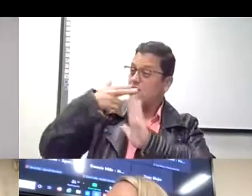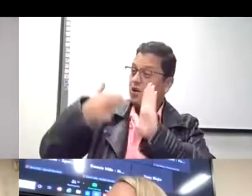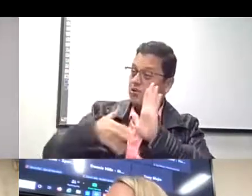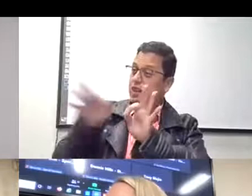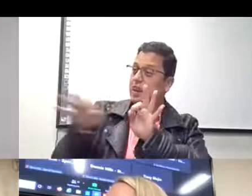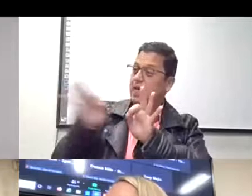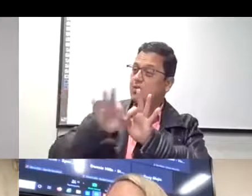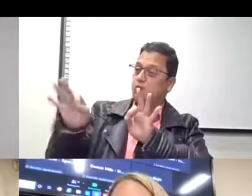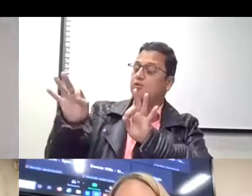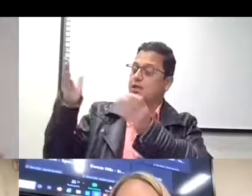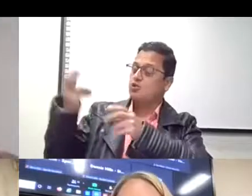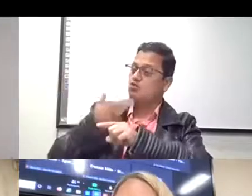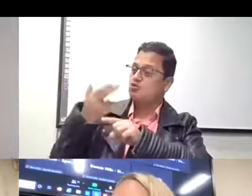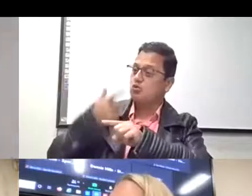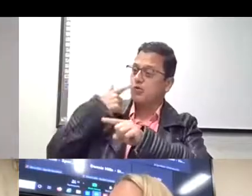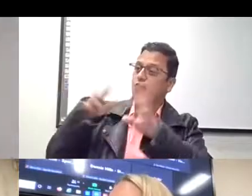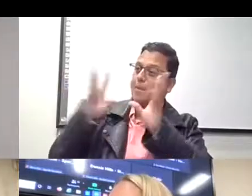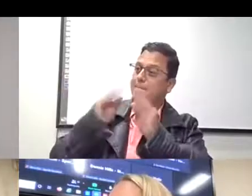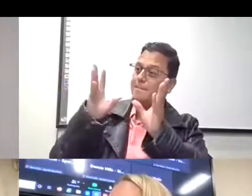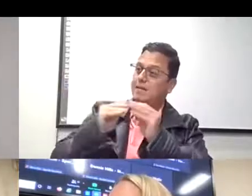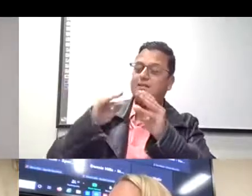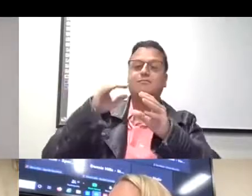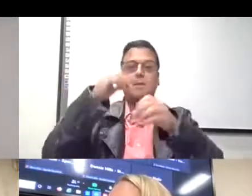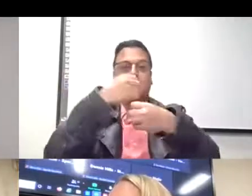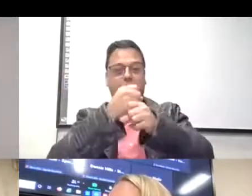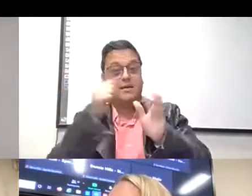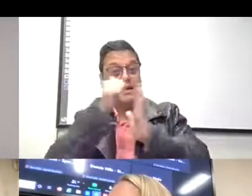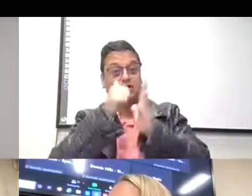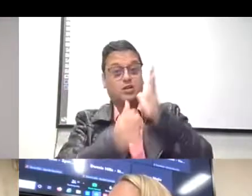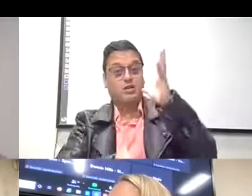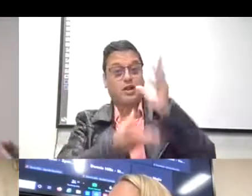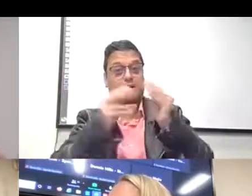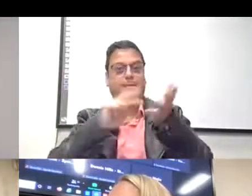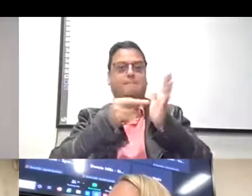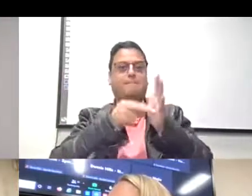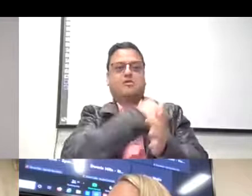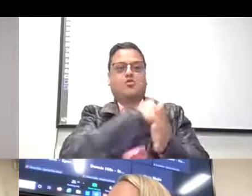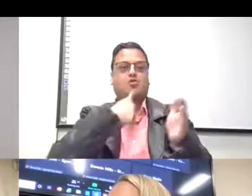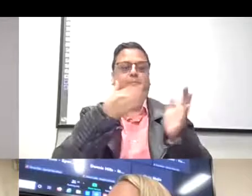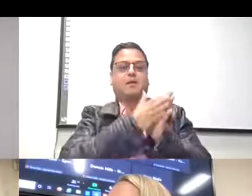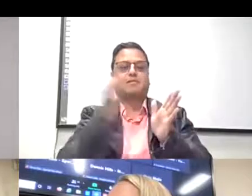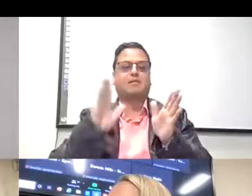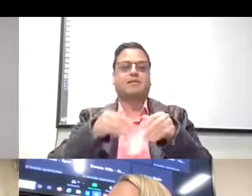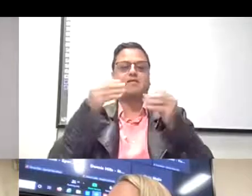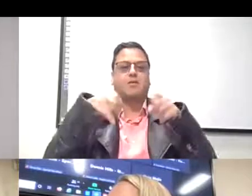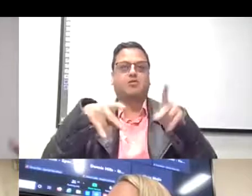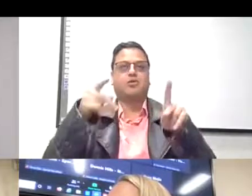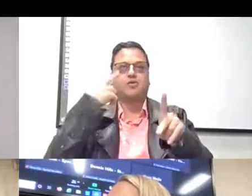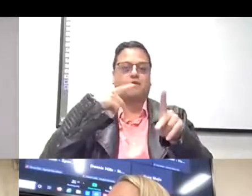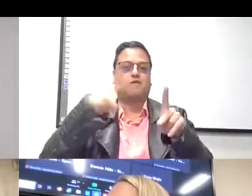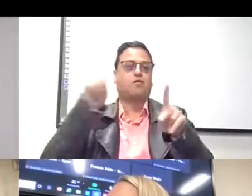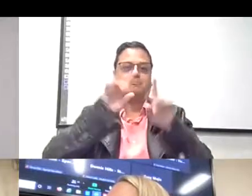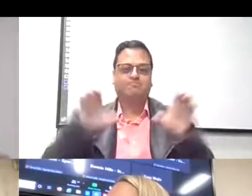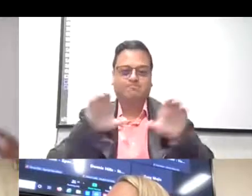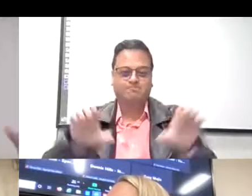can bring to the board, because by agendizing it in this way, we're basically publicly giving everyone an opportunity to really dig into it